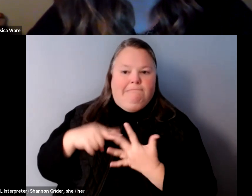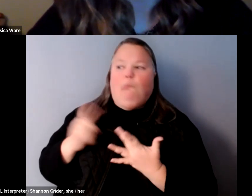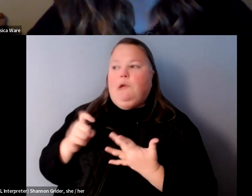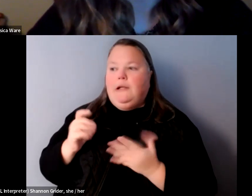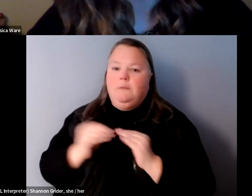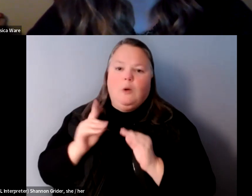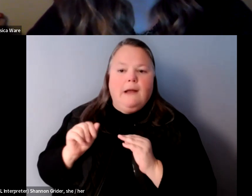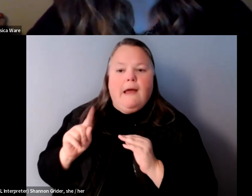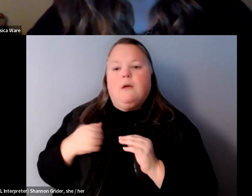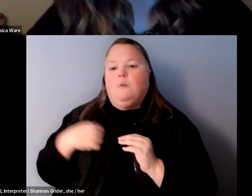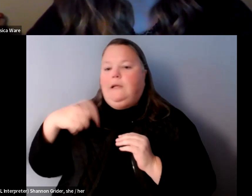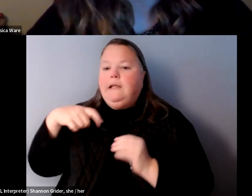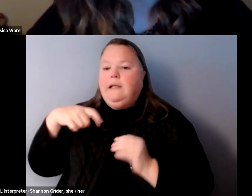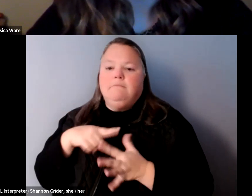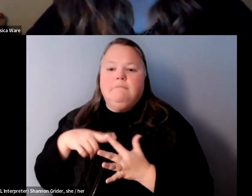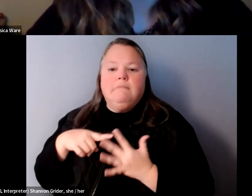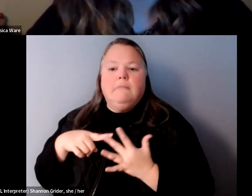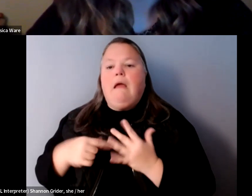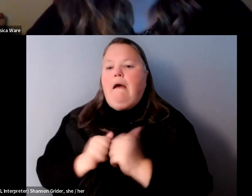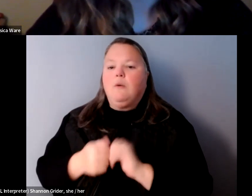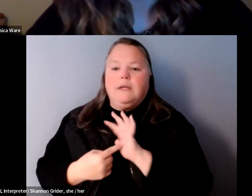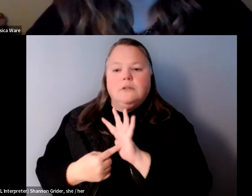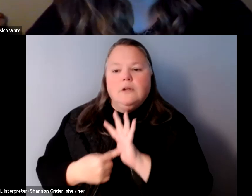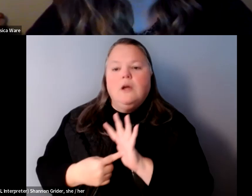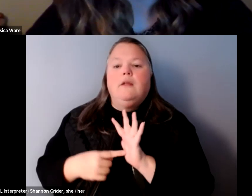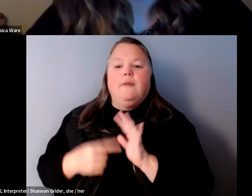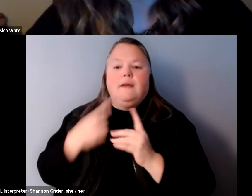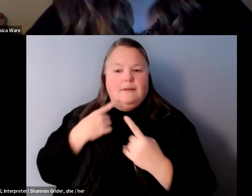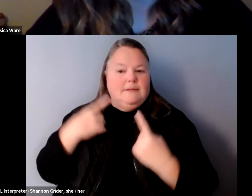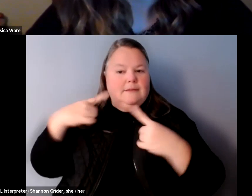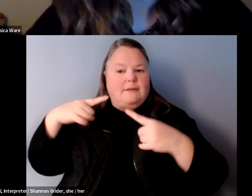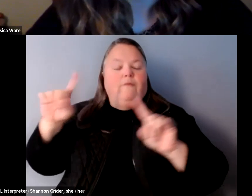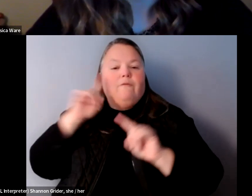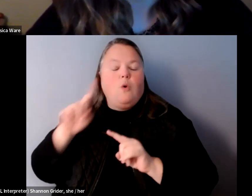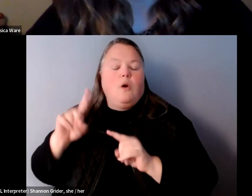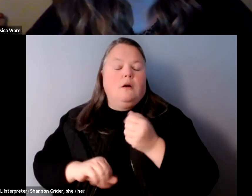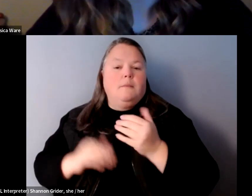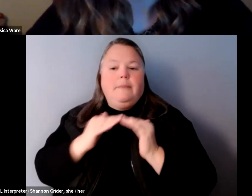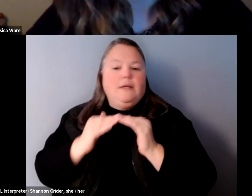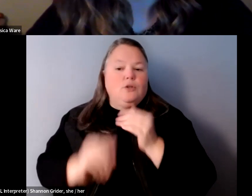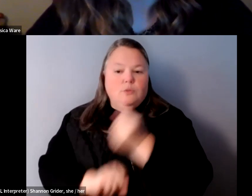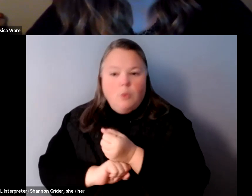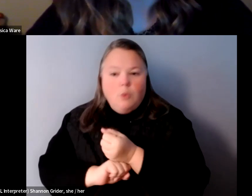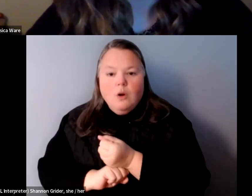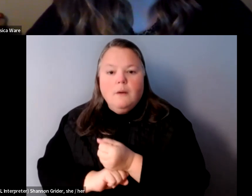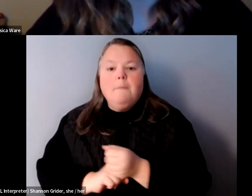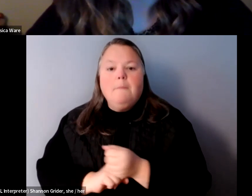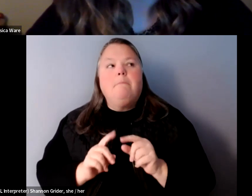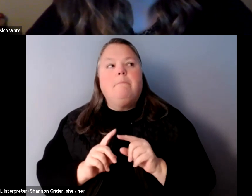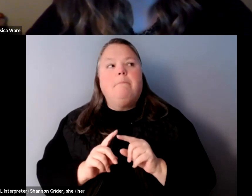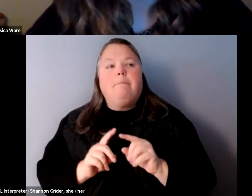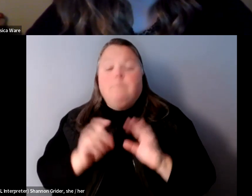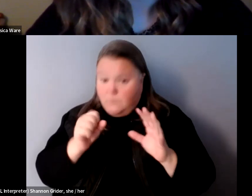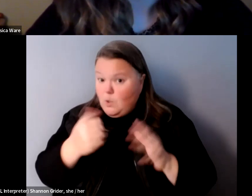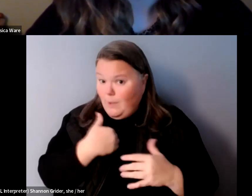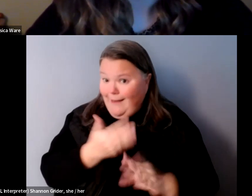data and demonstrate the efficacy of peer support for 1,000 different reasons. And so we had